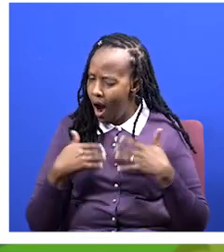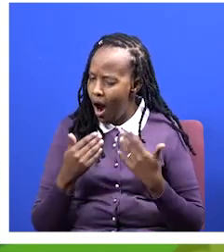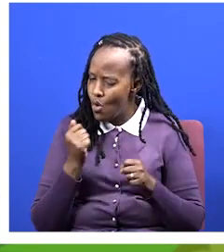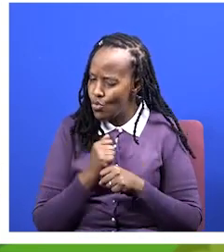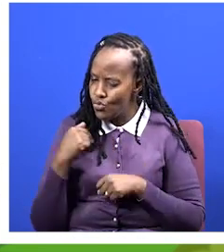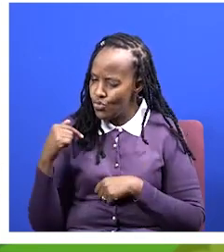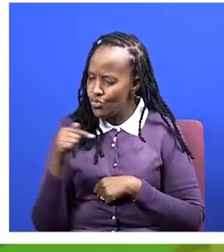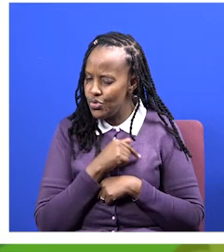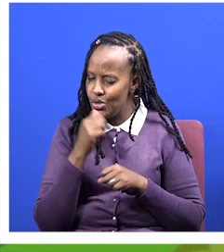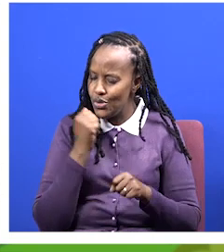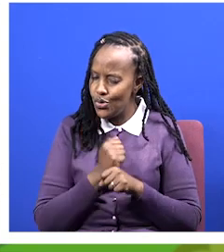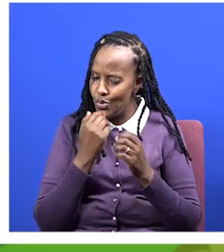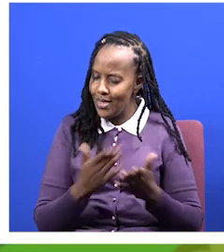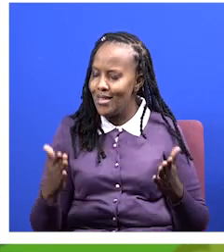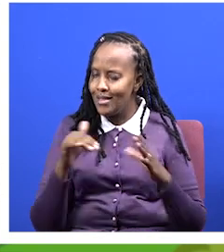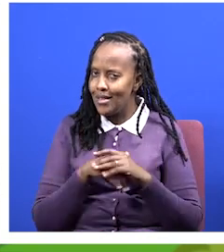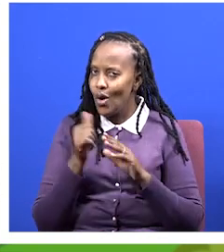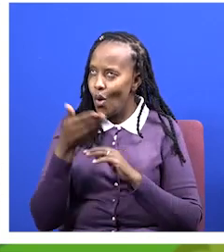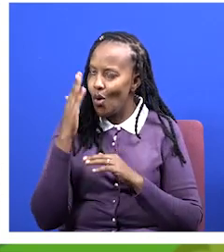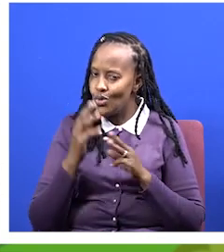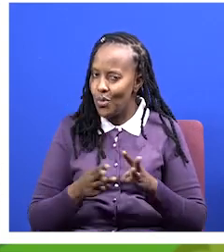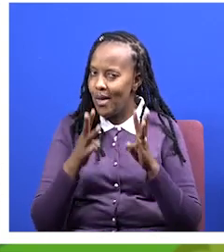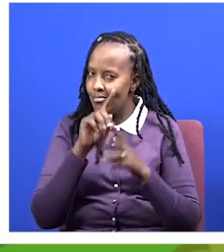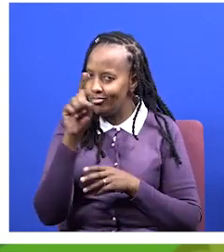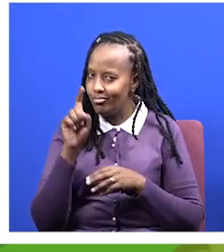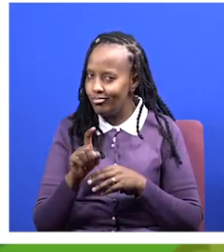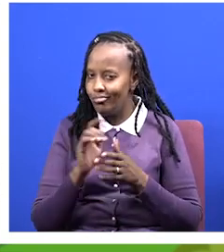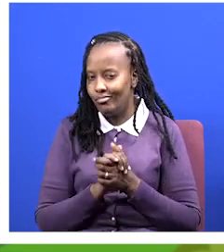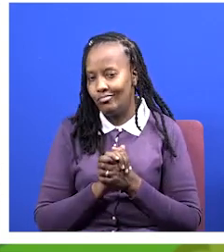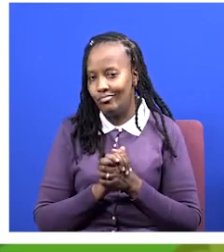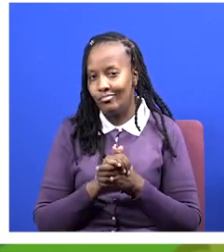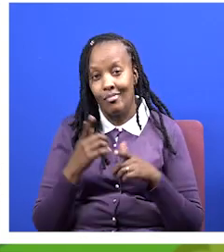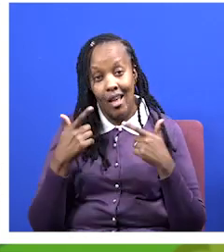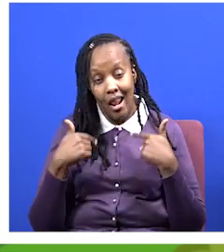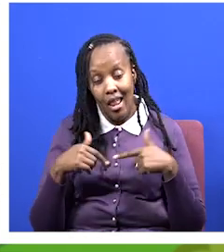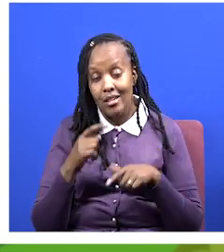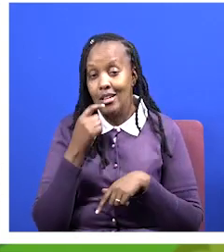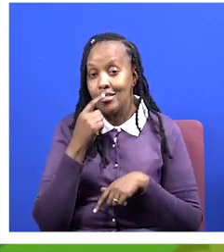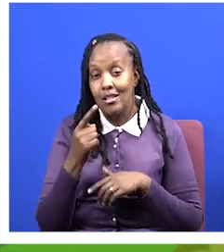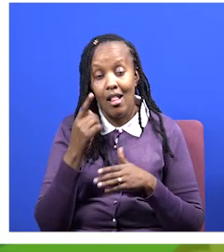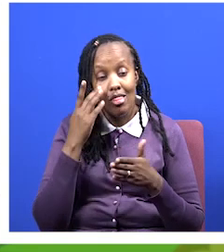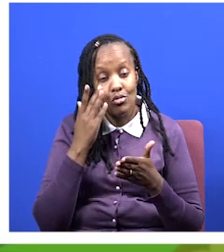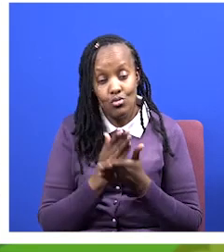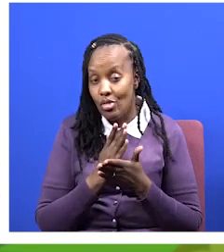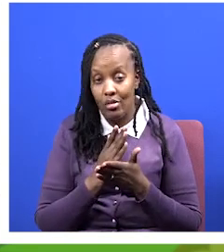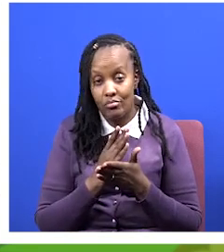How do we do things in God's way? Let us tell the